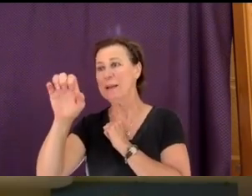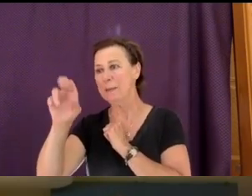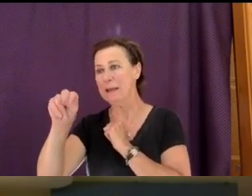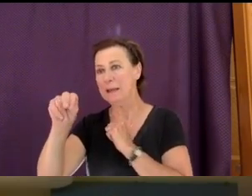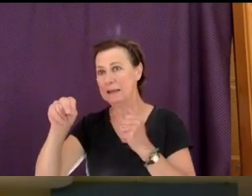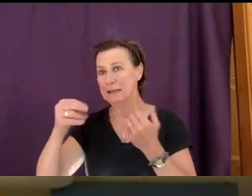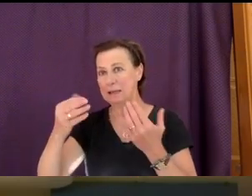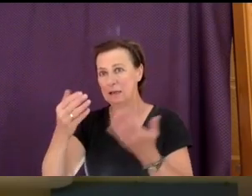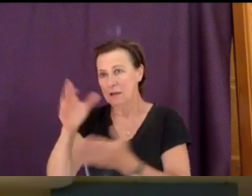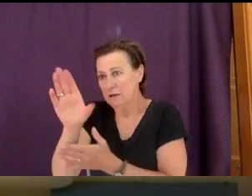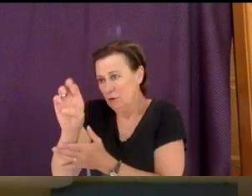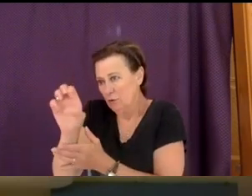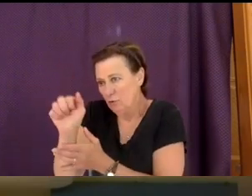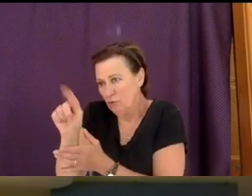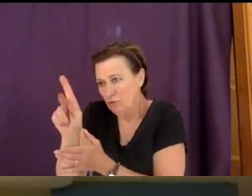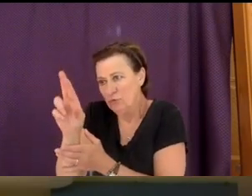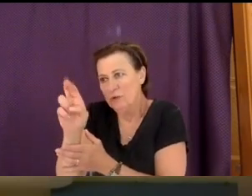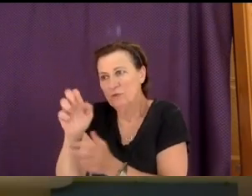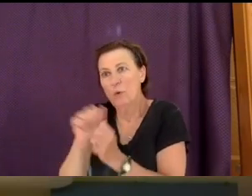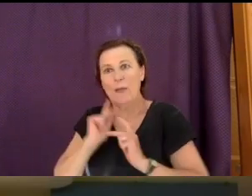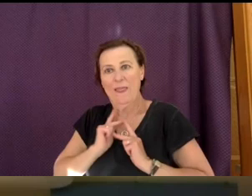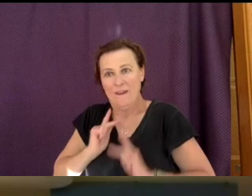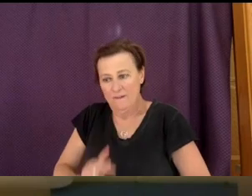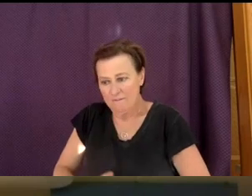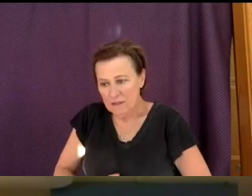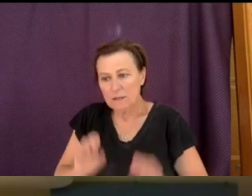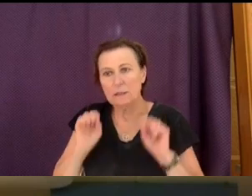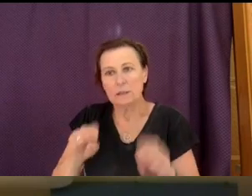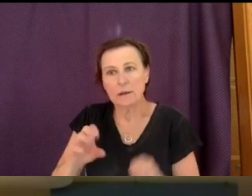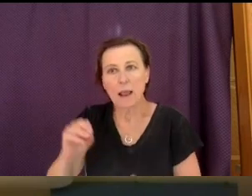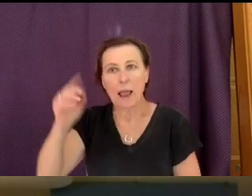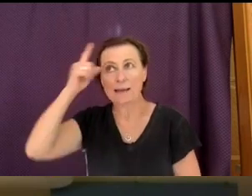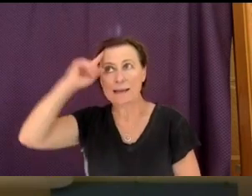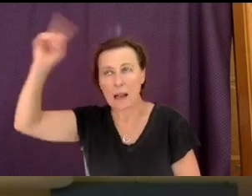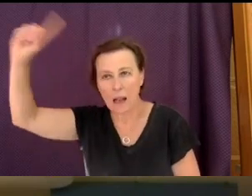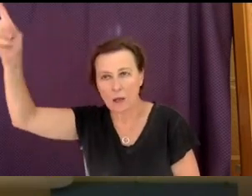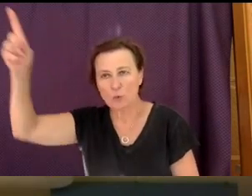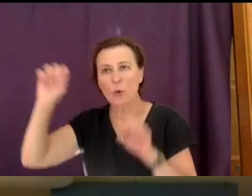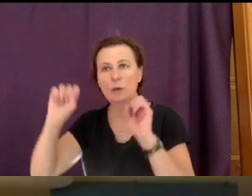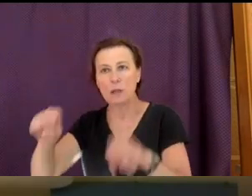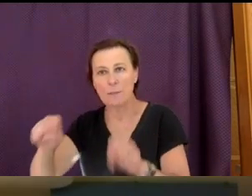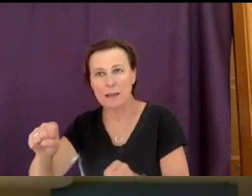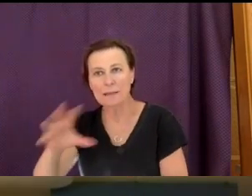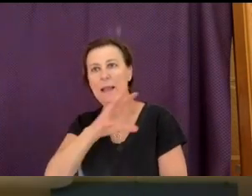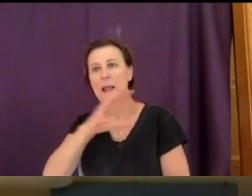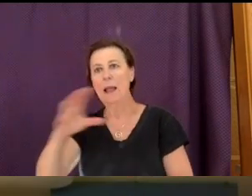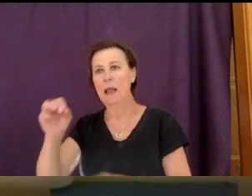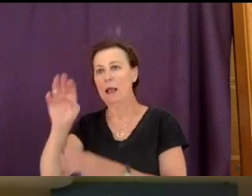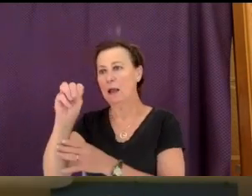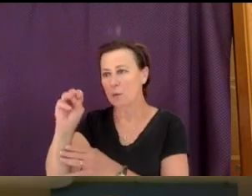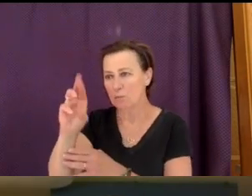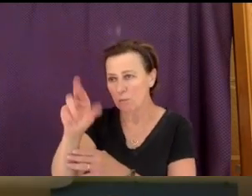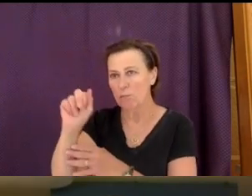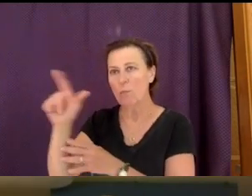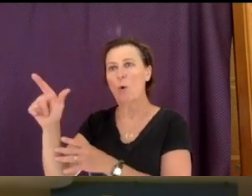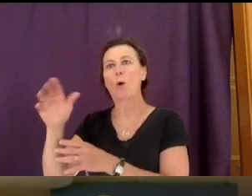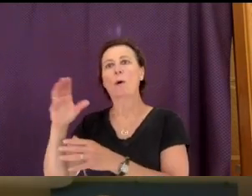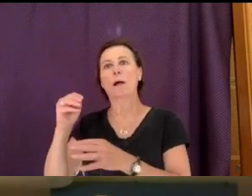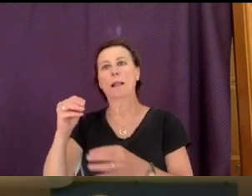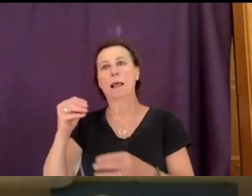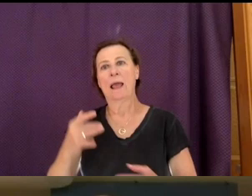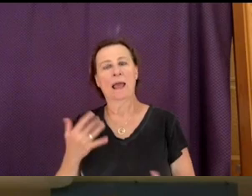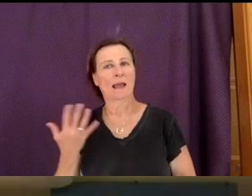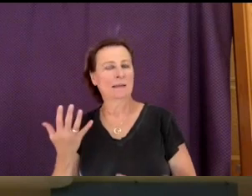physical capabilities and intellectual capacities and moral and aesthetic